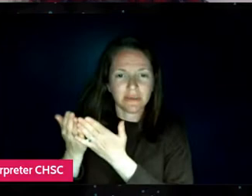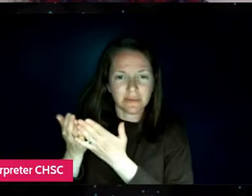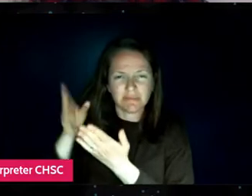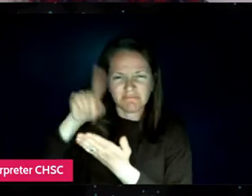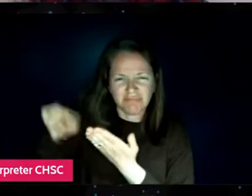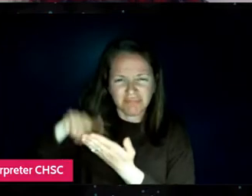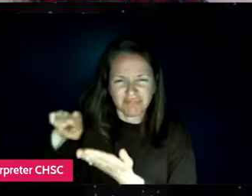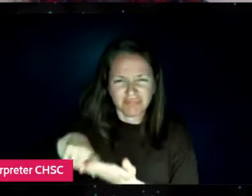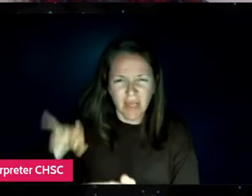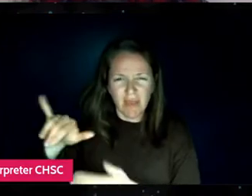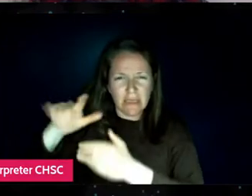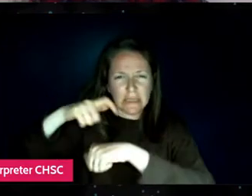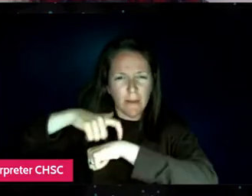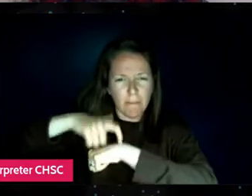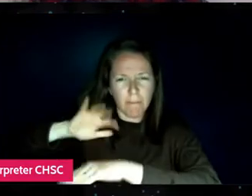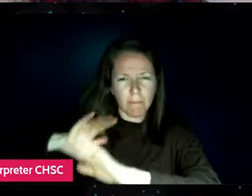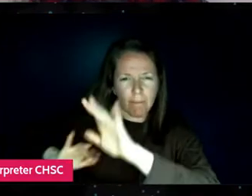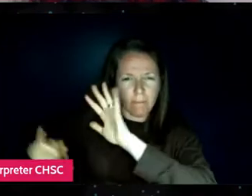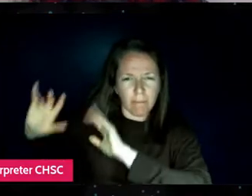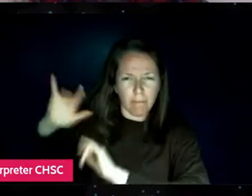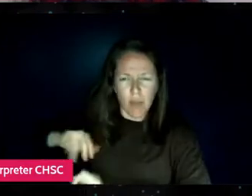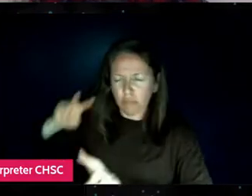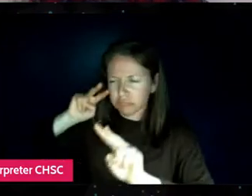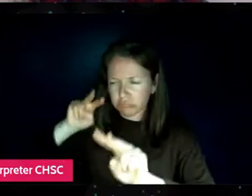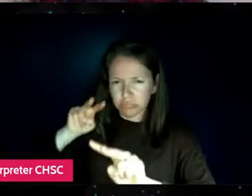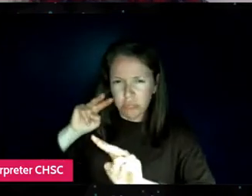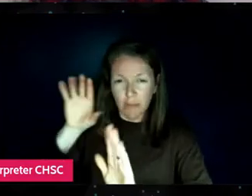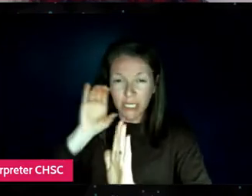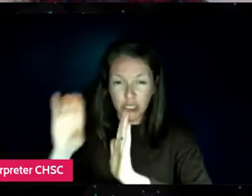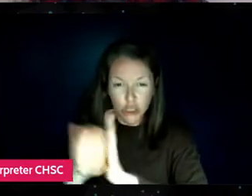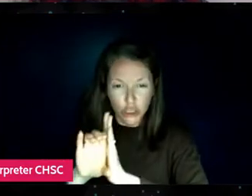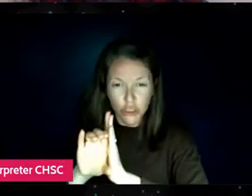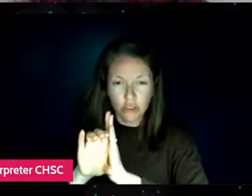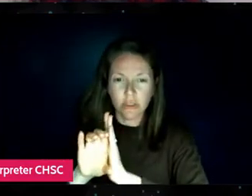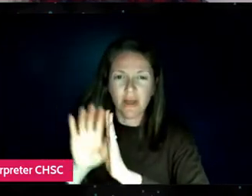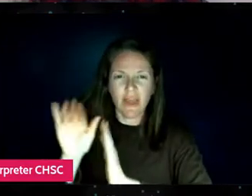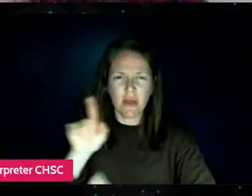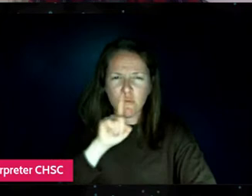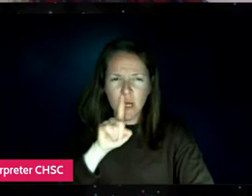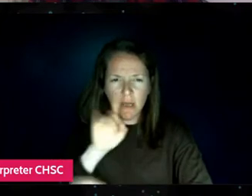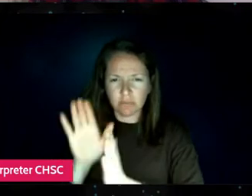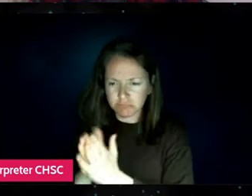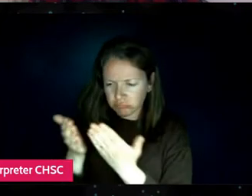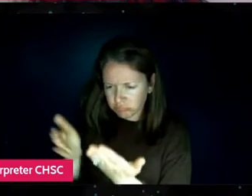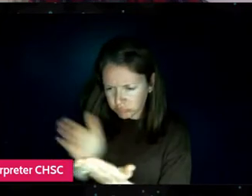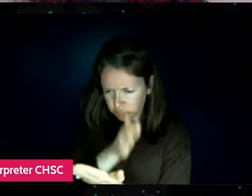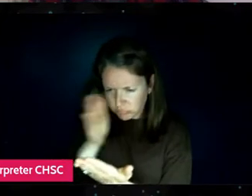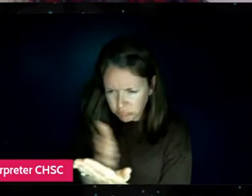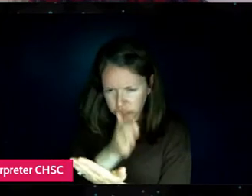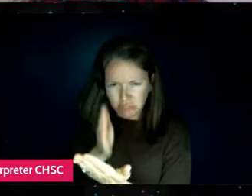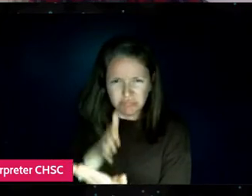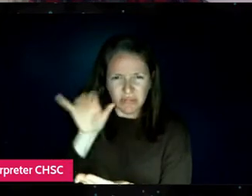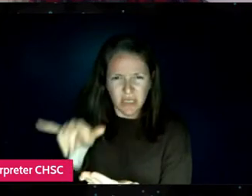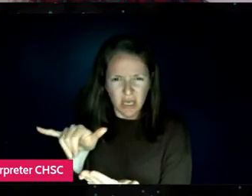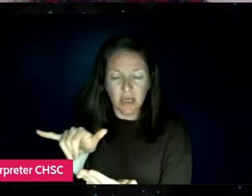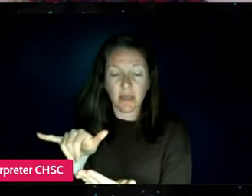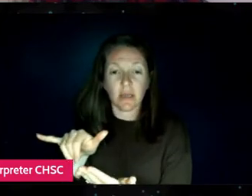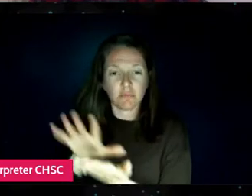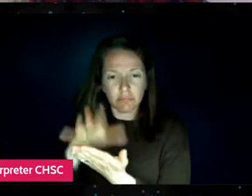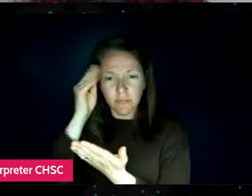researching the era, like looking at pictures. We did a lot of that source material. Our